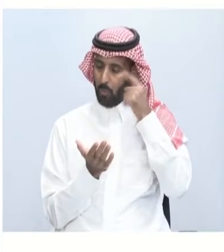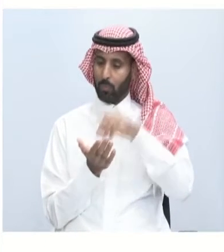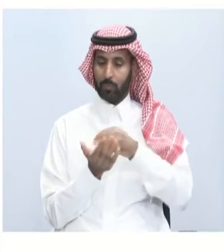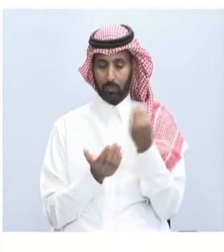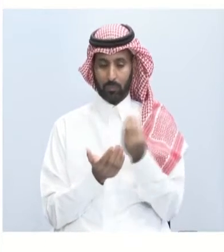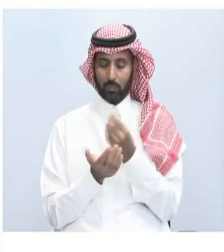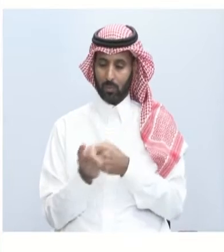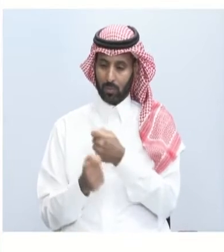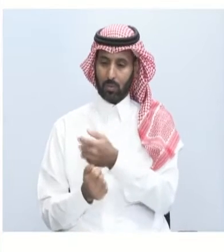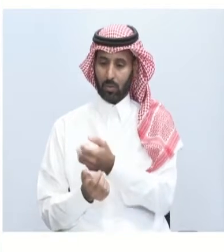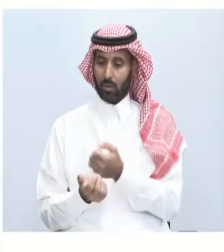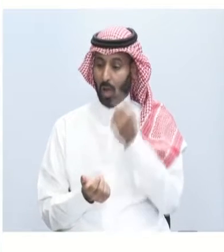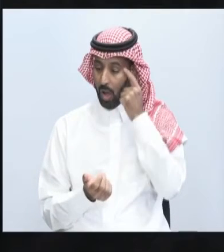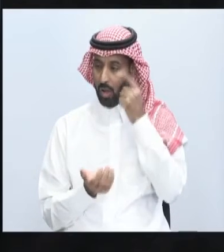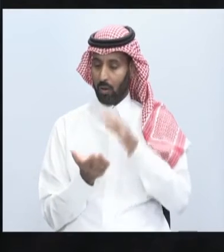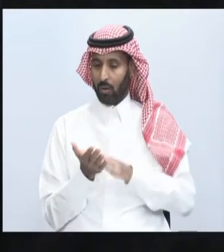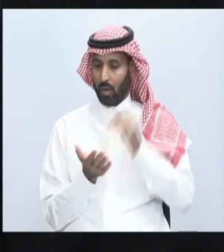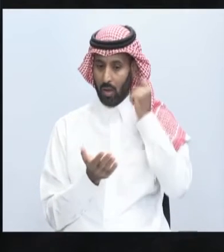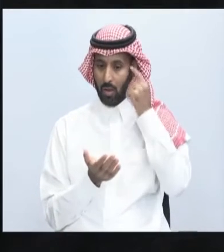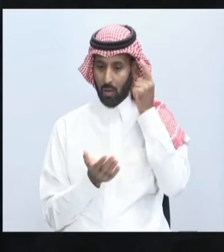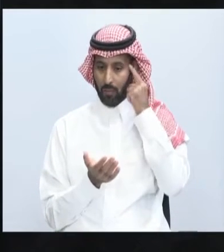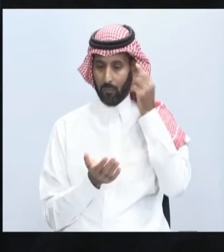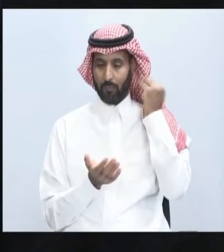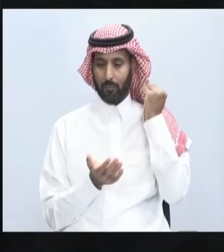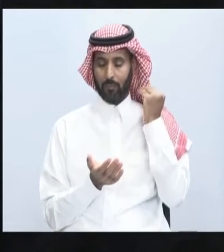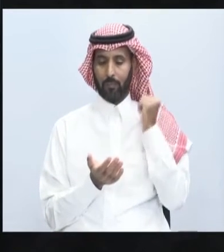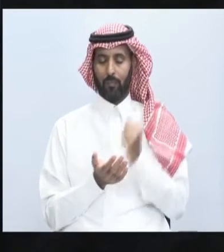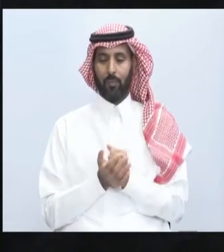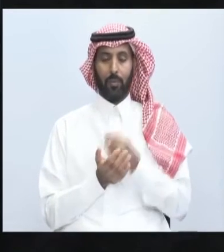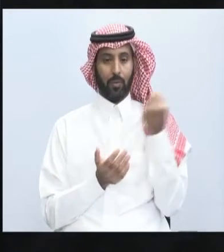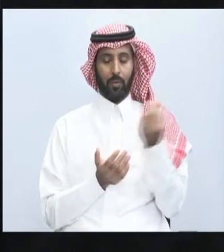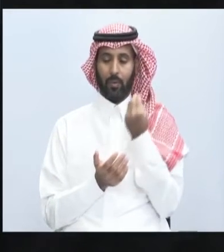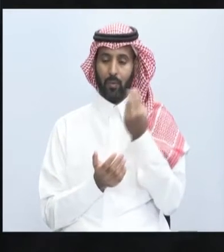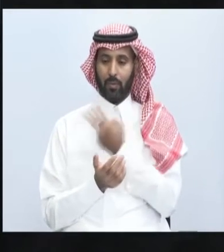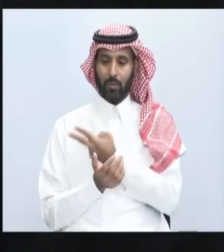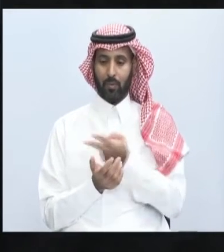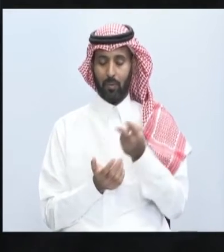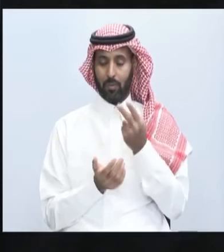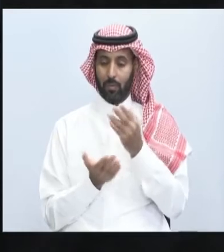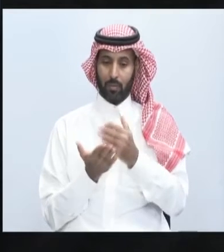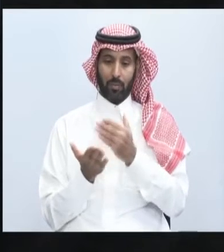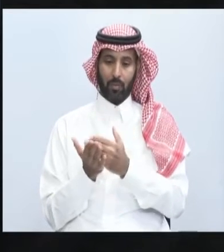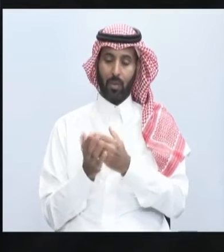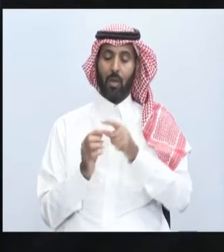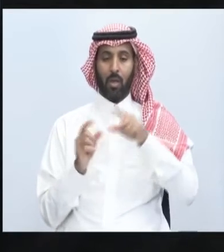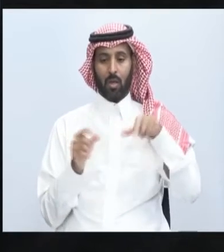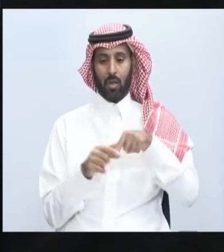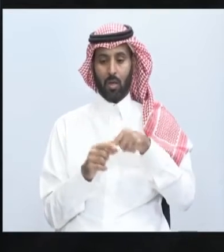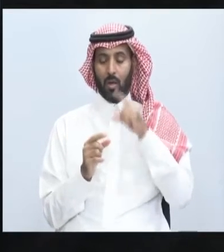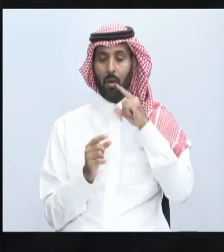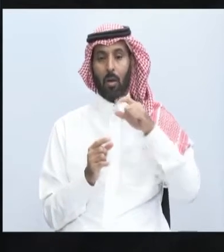museum gift shop: posters. So when you go to a museum, you can buy posters. Maybe that